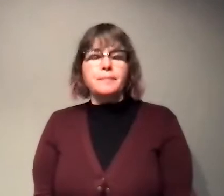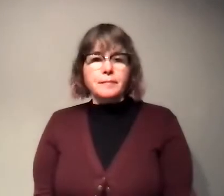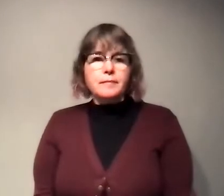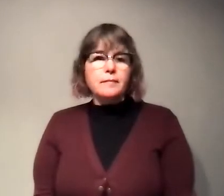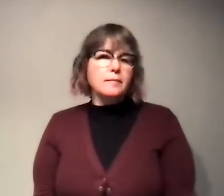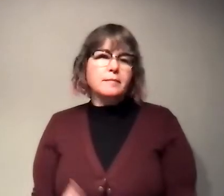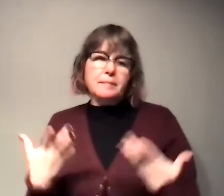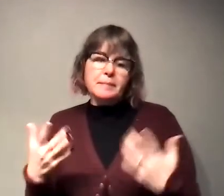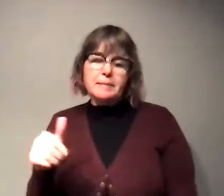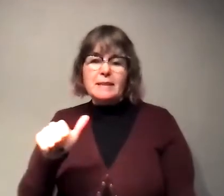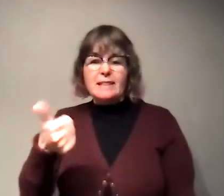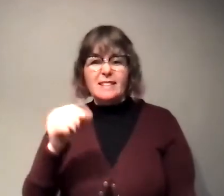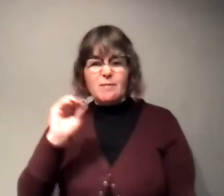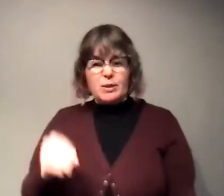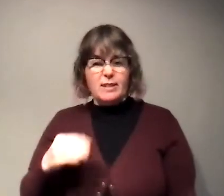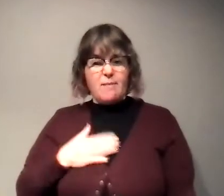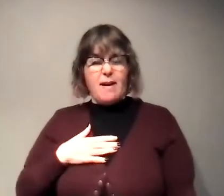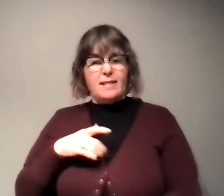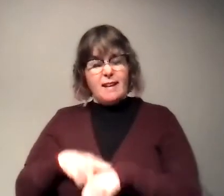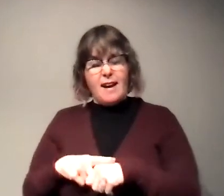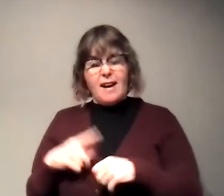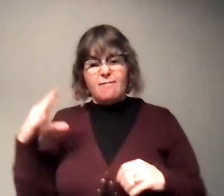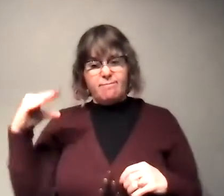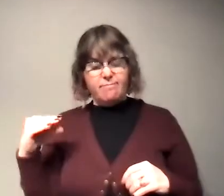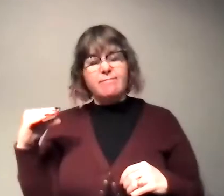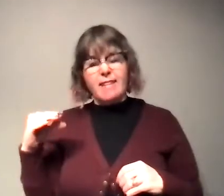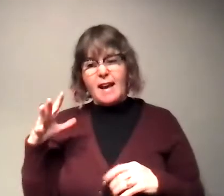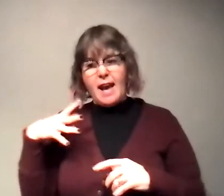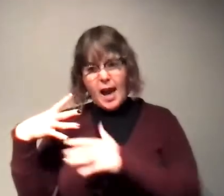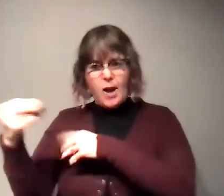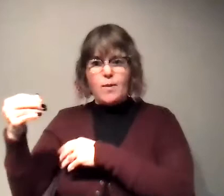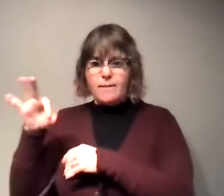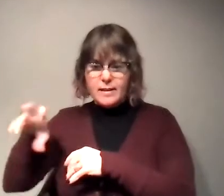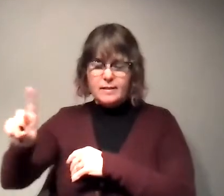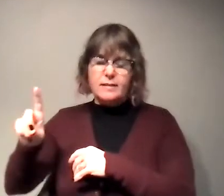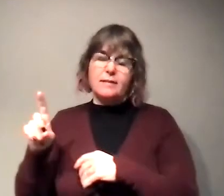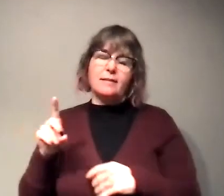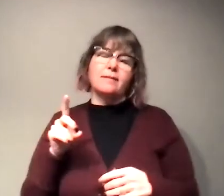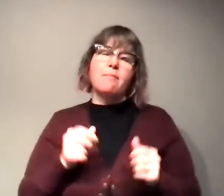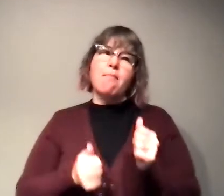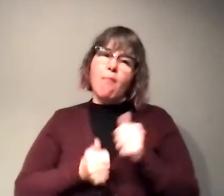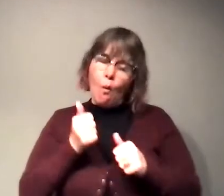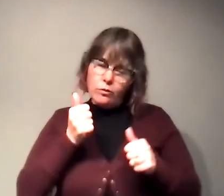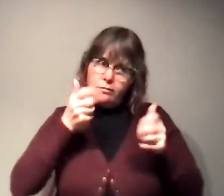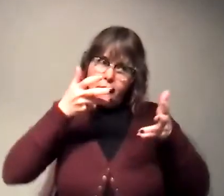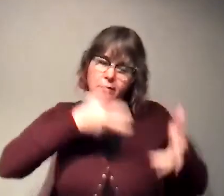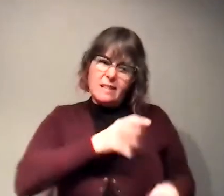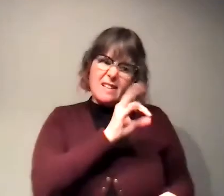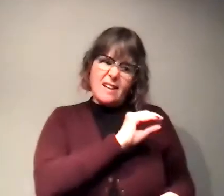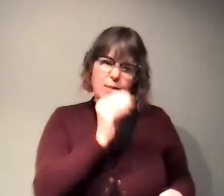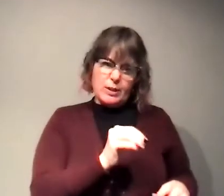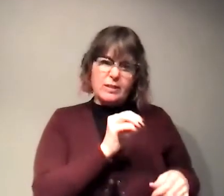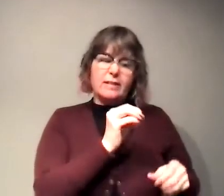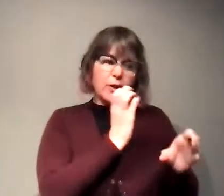probably about 10% of my time personally is out in the field. And then most of the rest of the time is working on